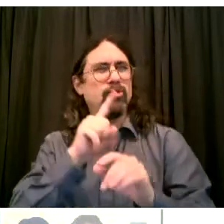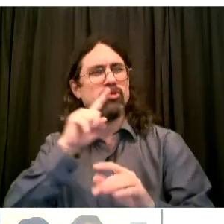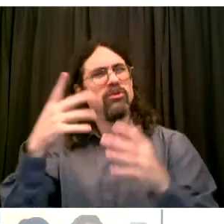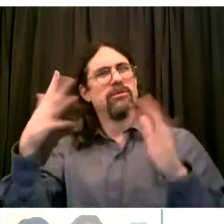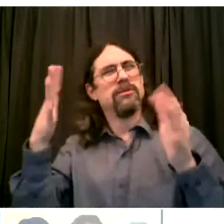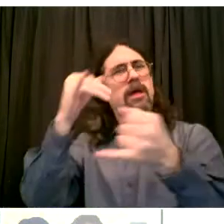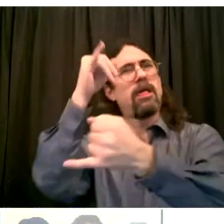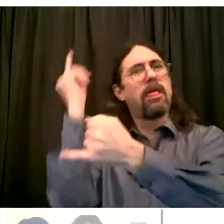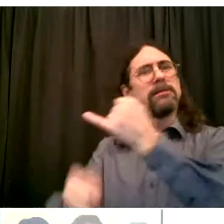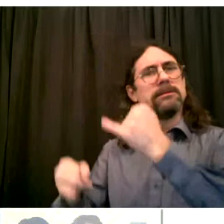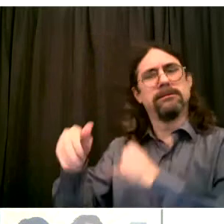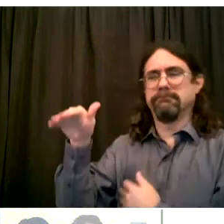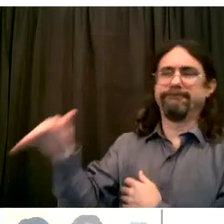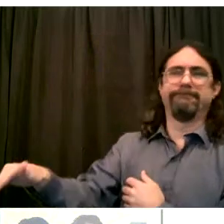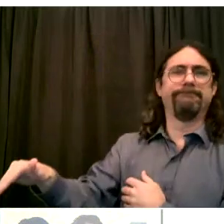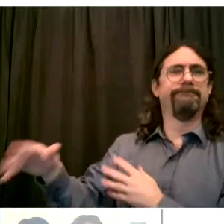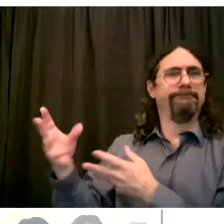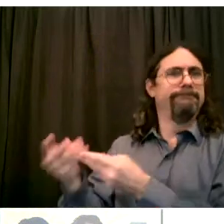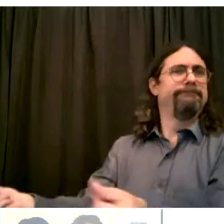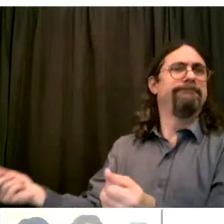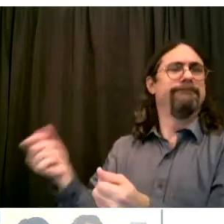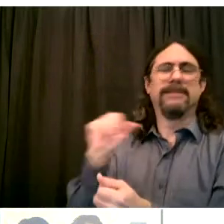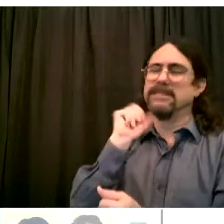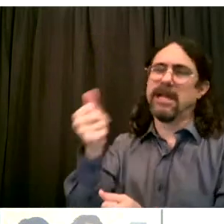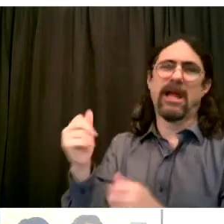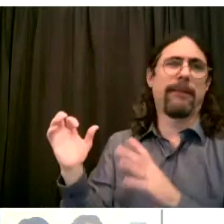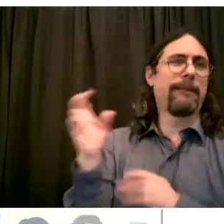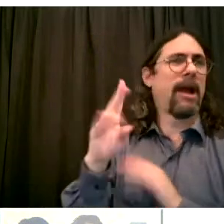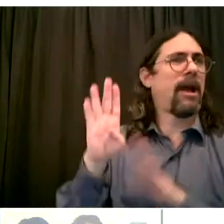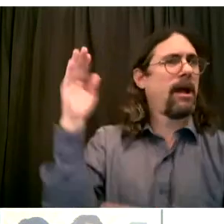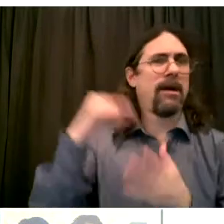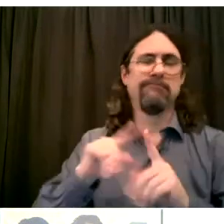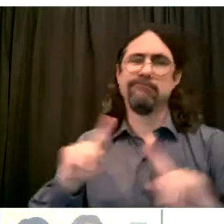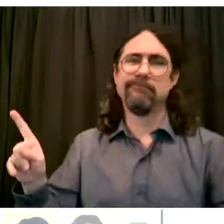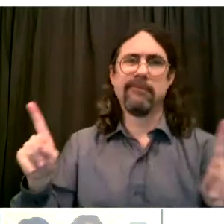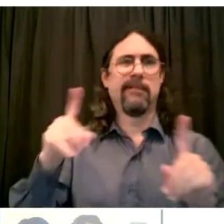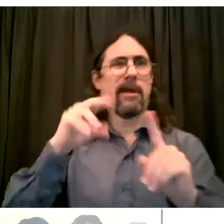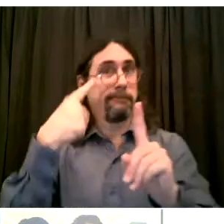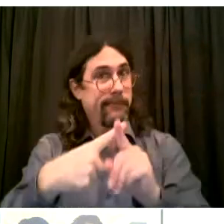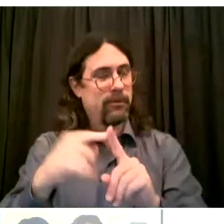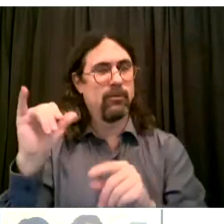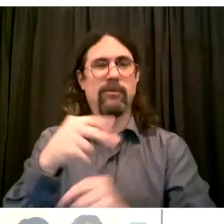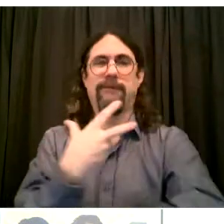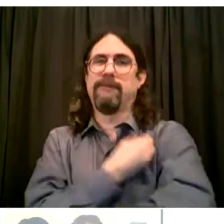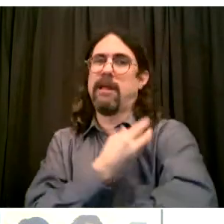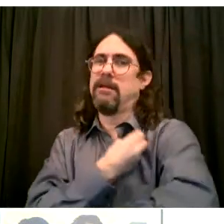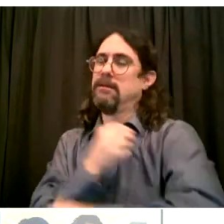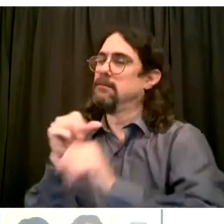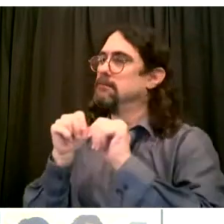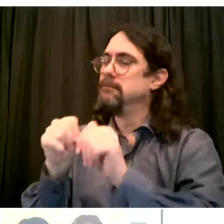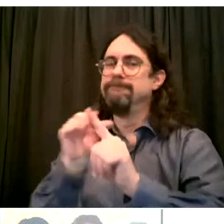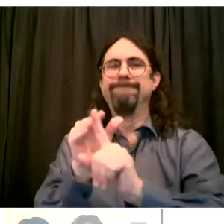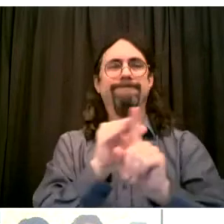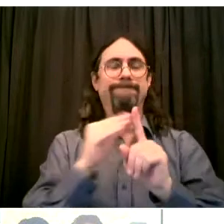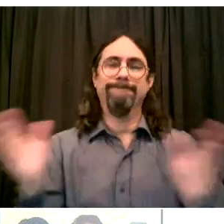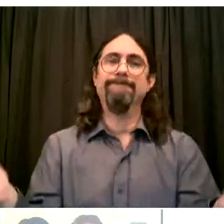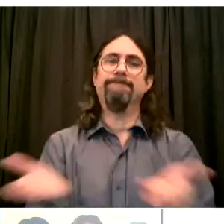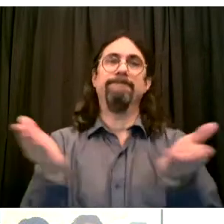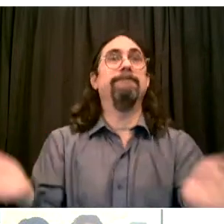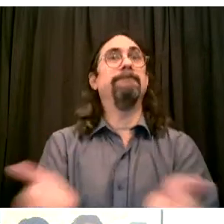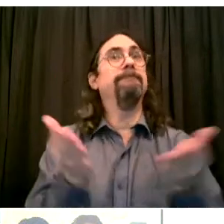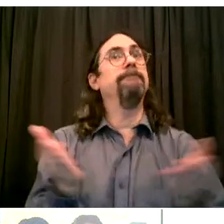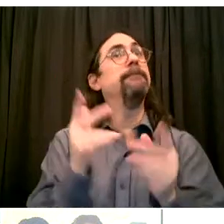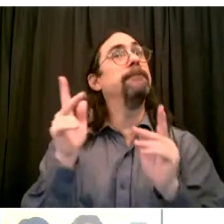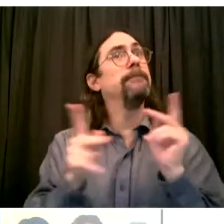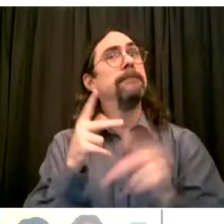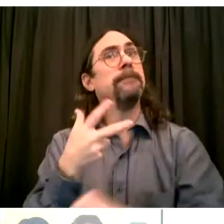thing to say is that we are keeping a close eye on the new variants and how they may be affecting transmission, and it